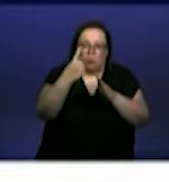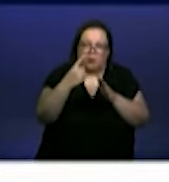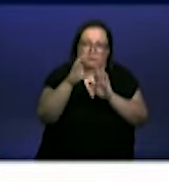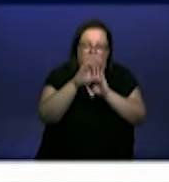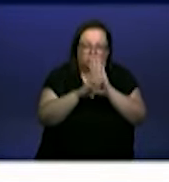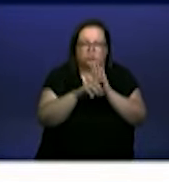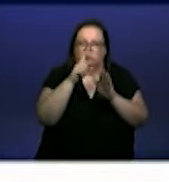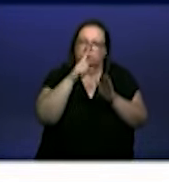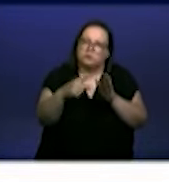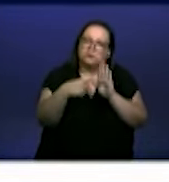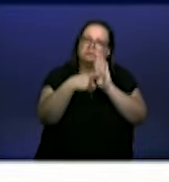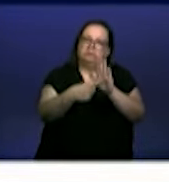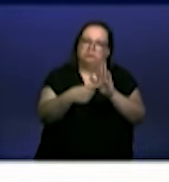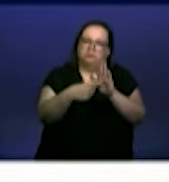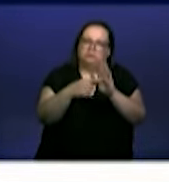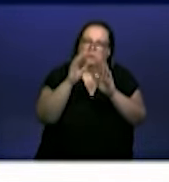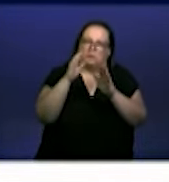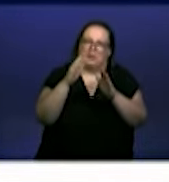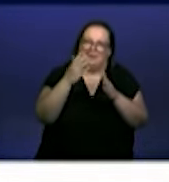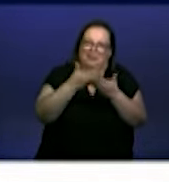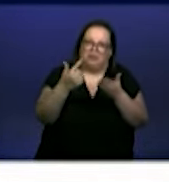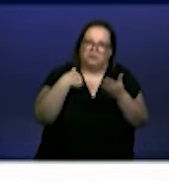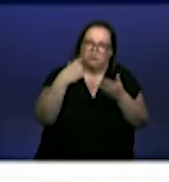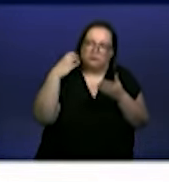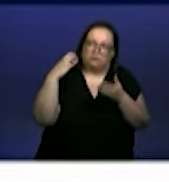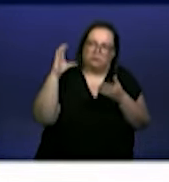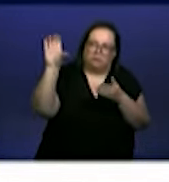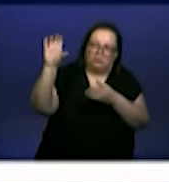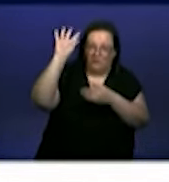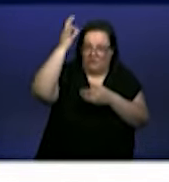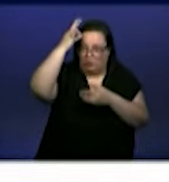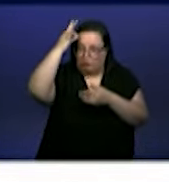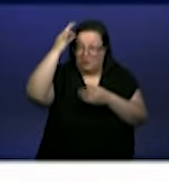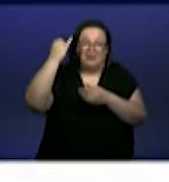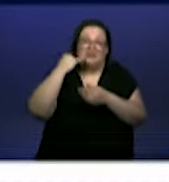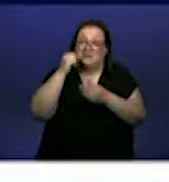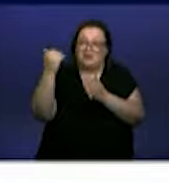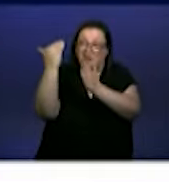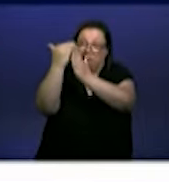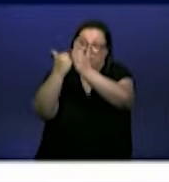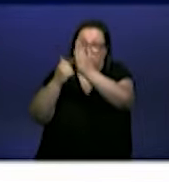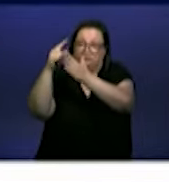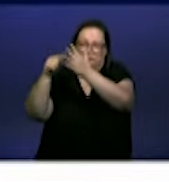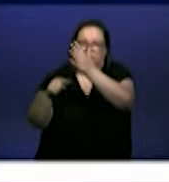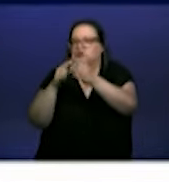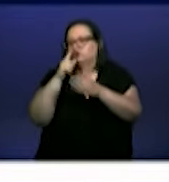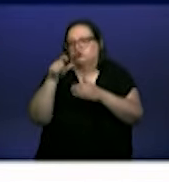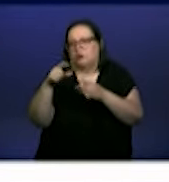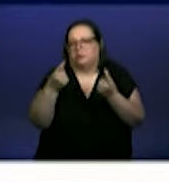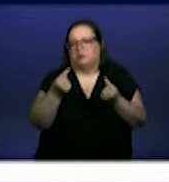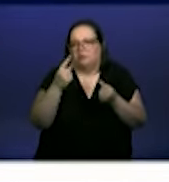to the federal government. And if it's not there, frankly, it shouldn't be